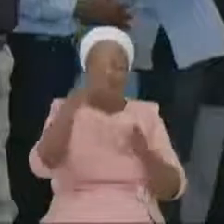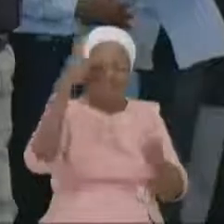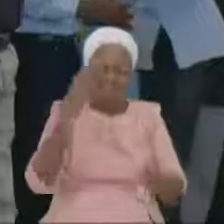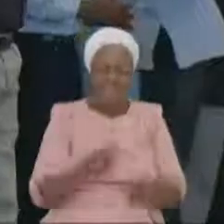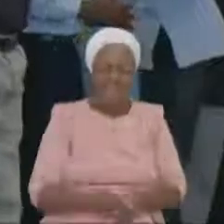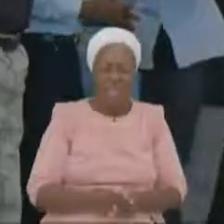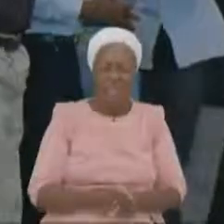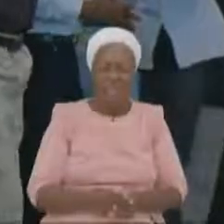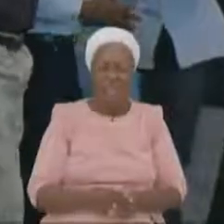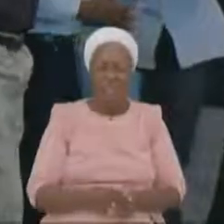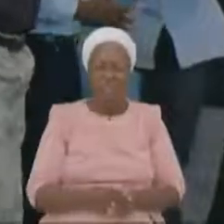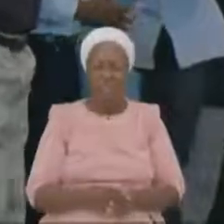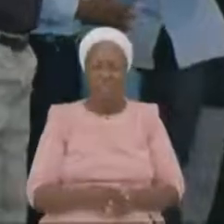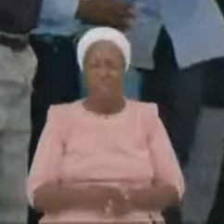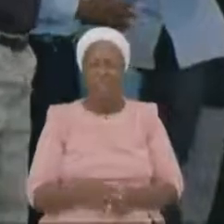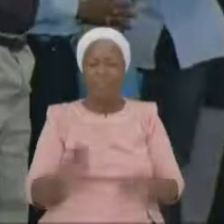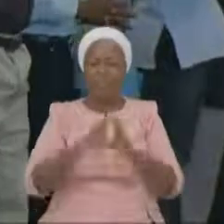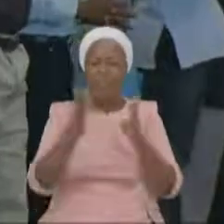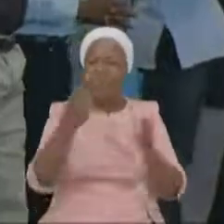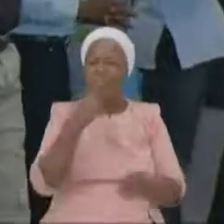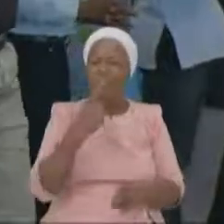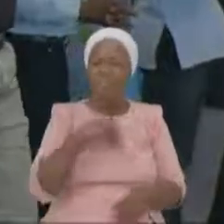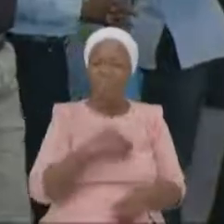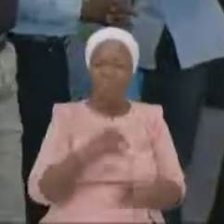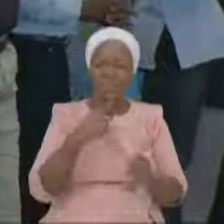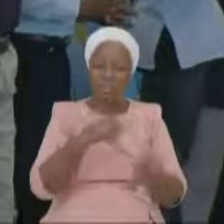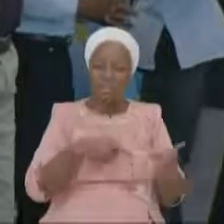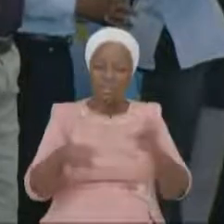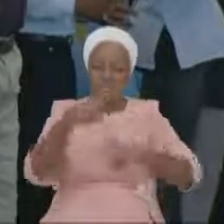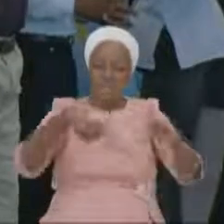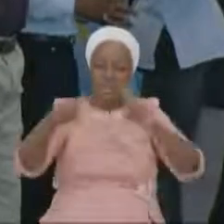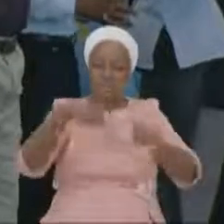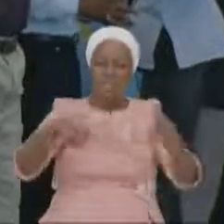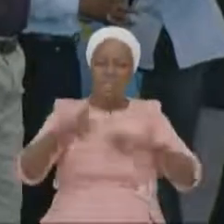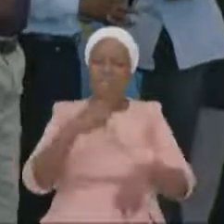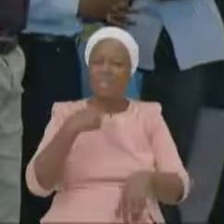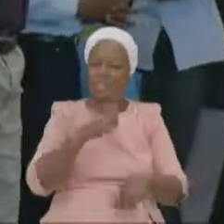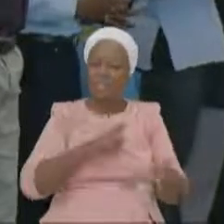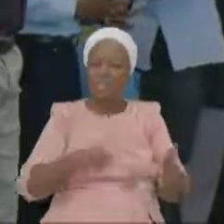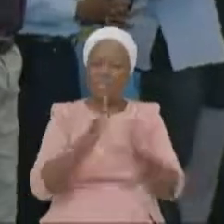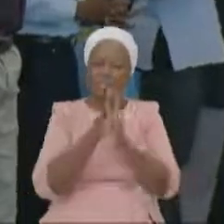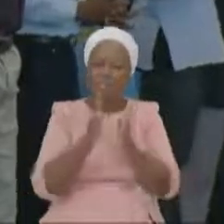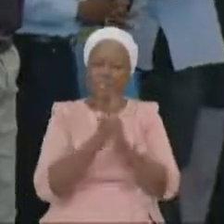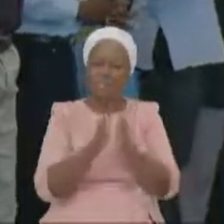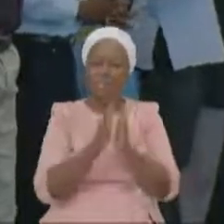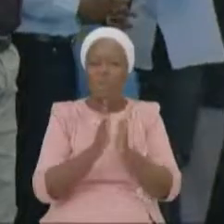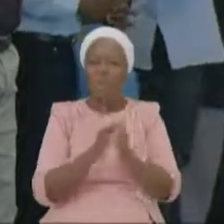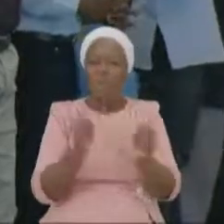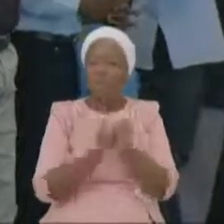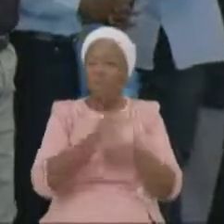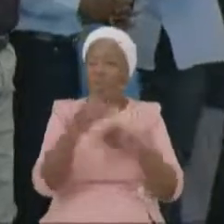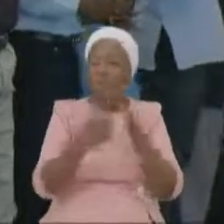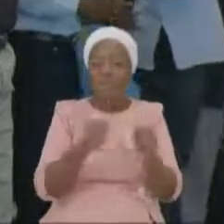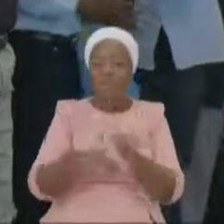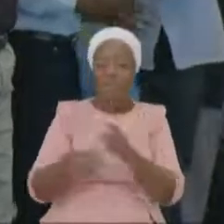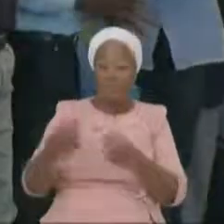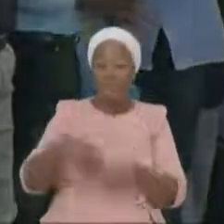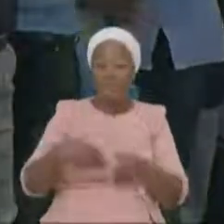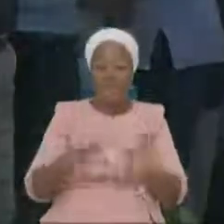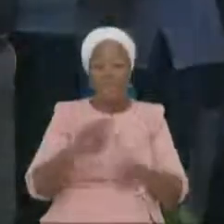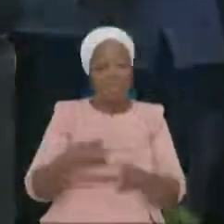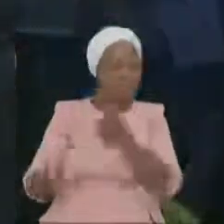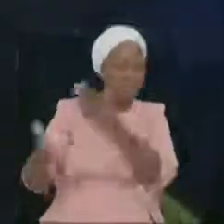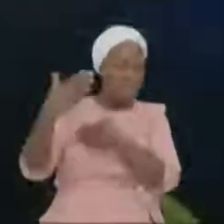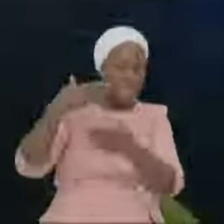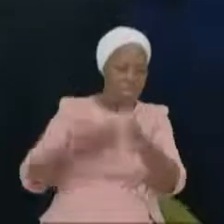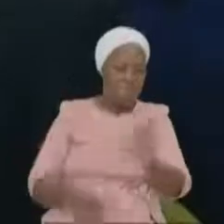Jesus' name. Open your mouth and tell the Lord, tell the Lord, tell the Lord, tell the Lord, let the past die. Let